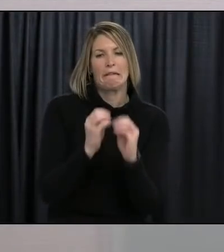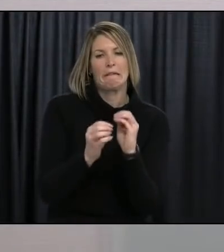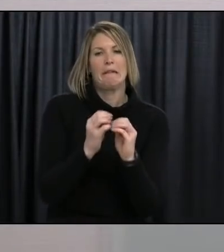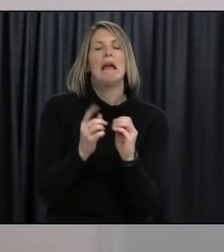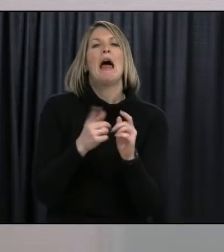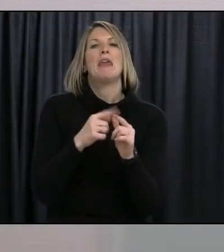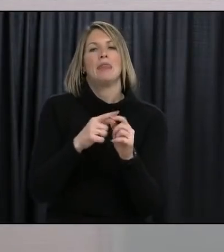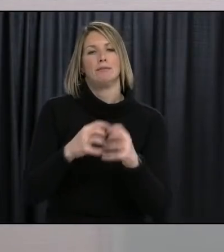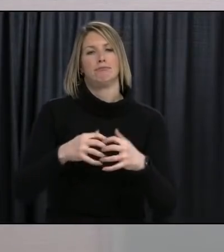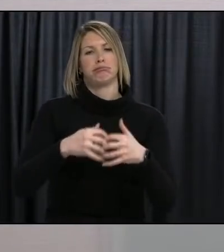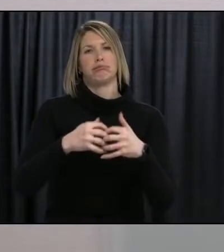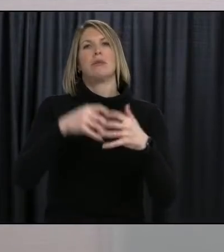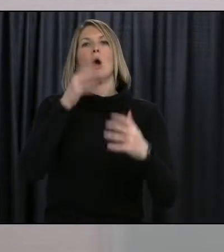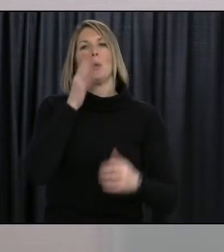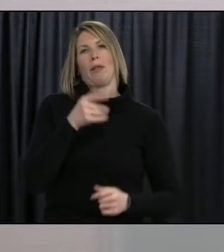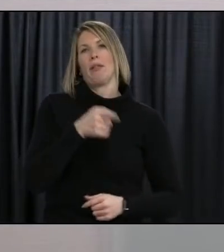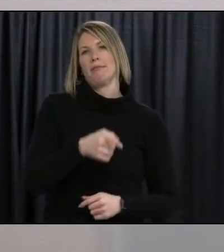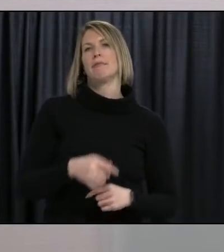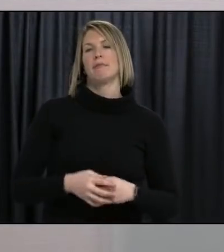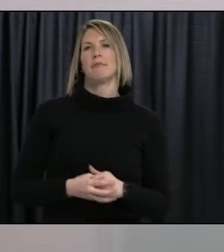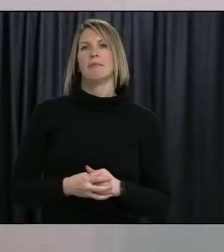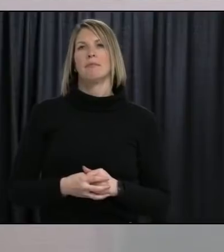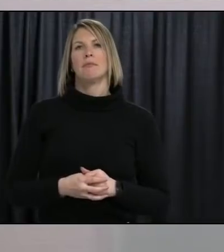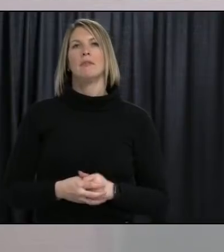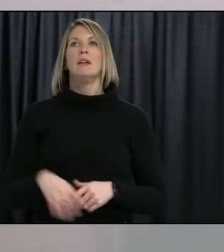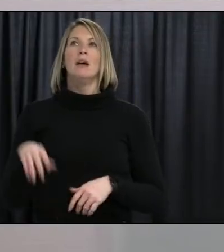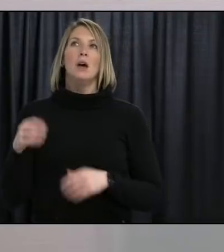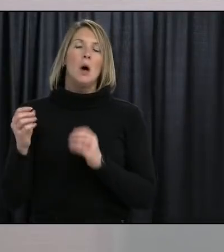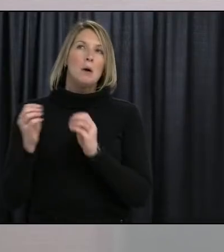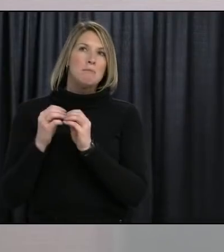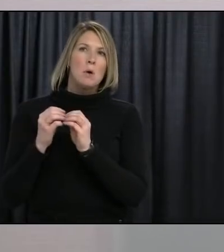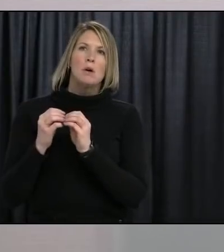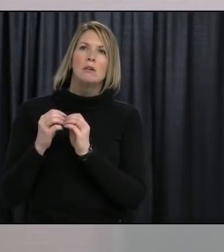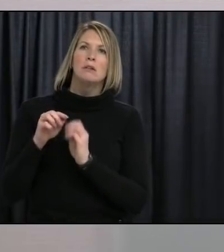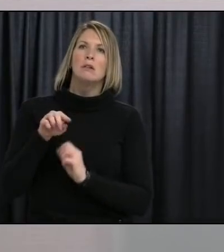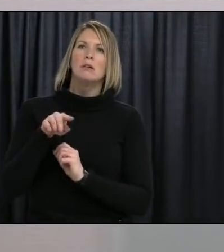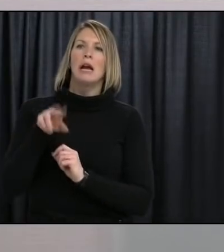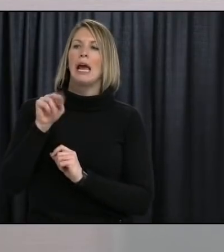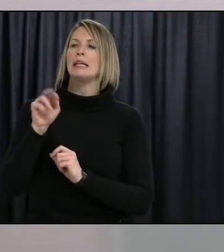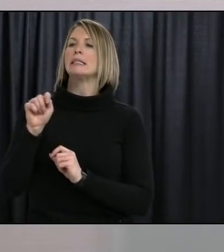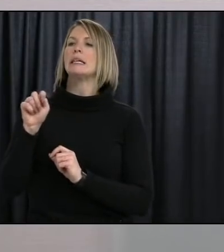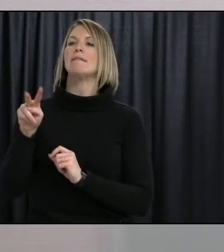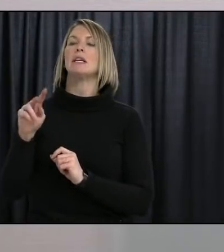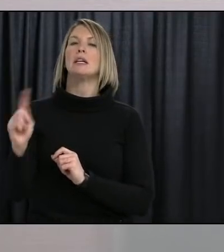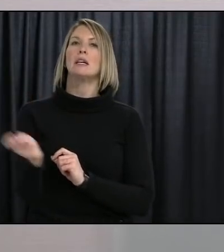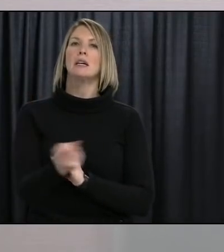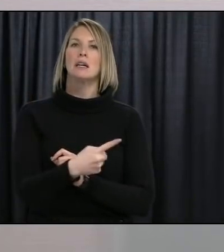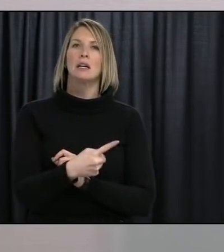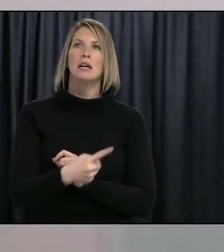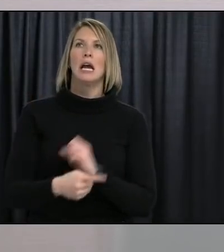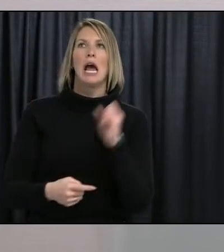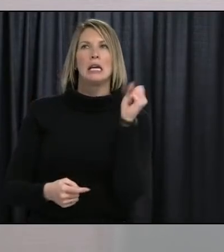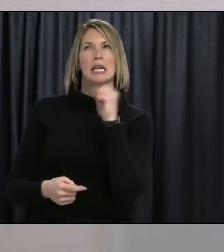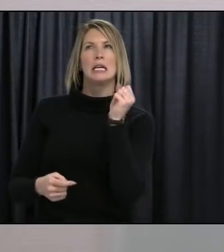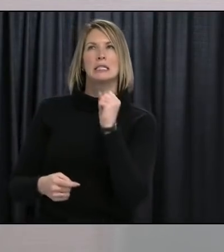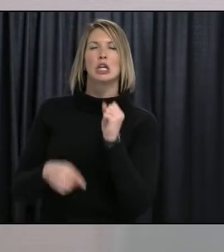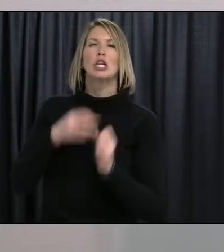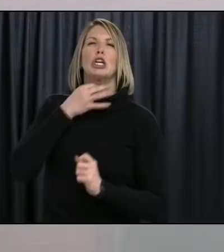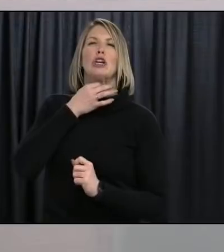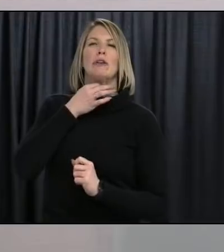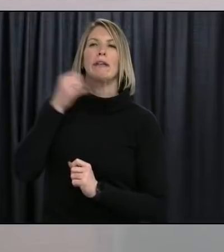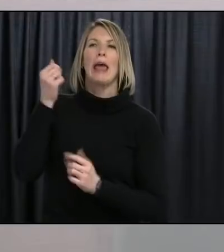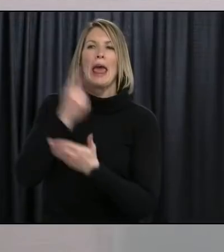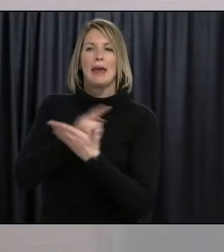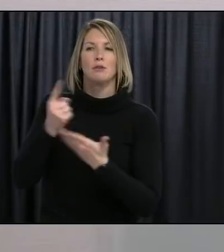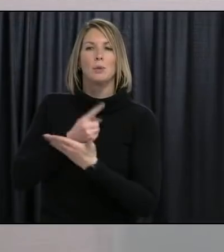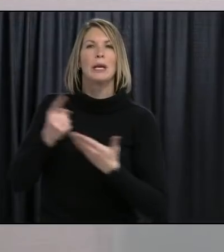Kellyanne Roberts with NTV, do you have a final question? Yes. Are we still remaining at 3 briefings weekly, or is